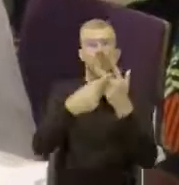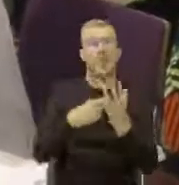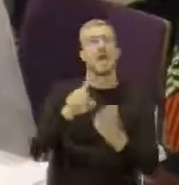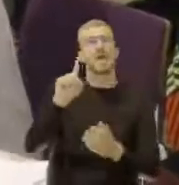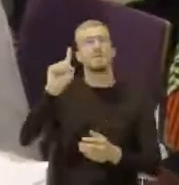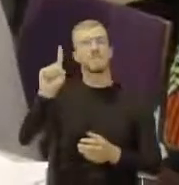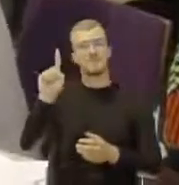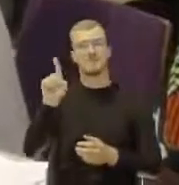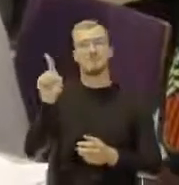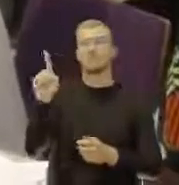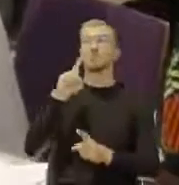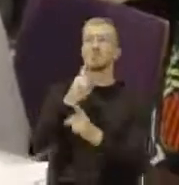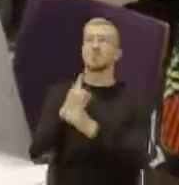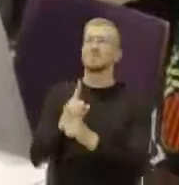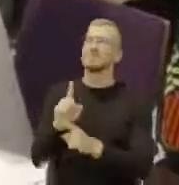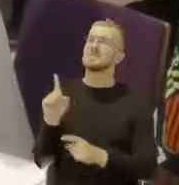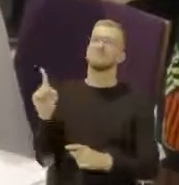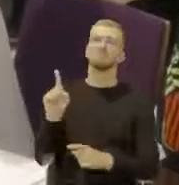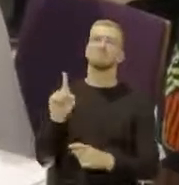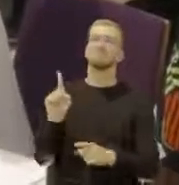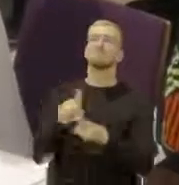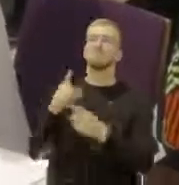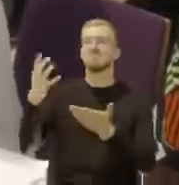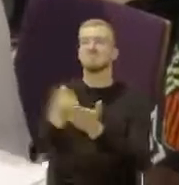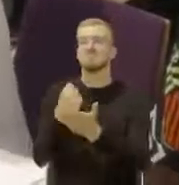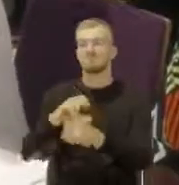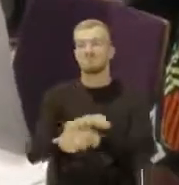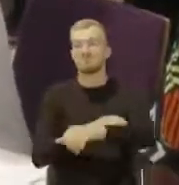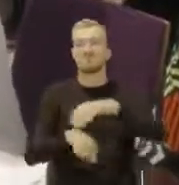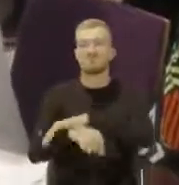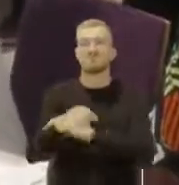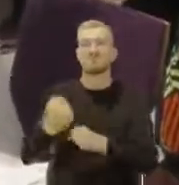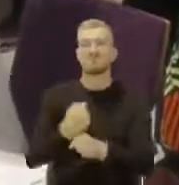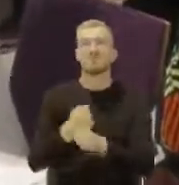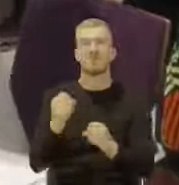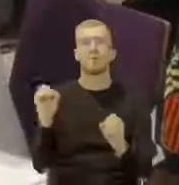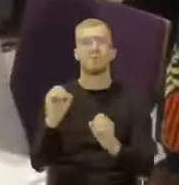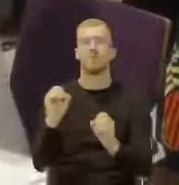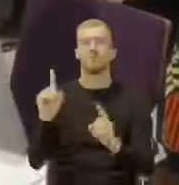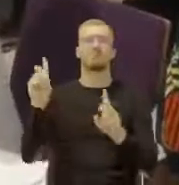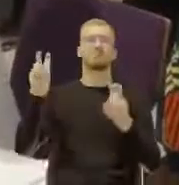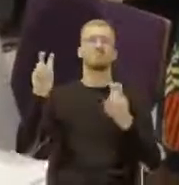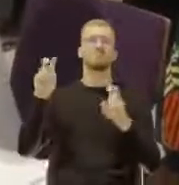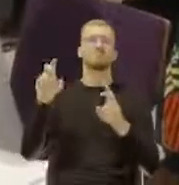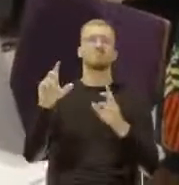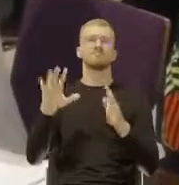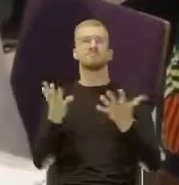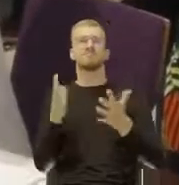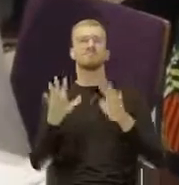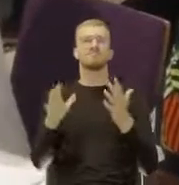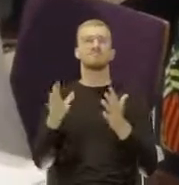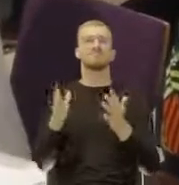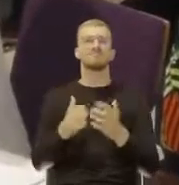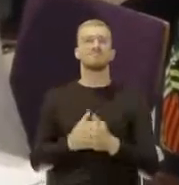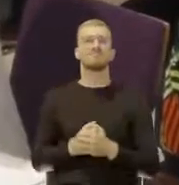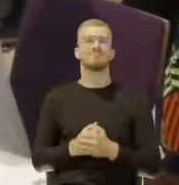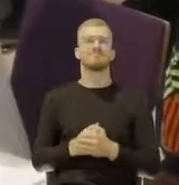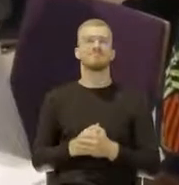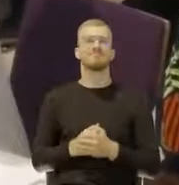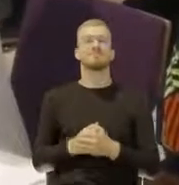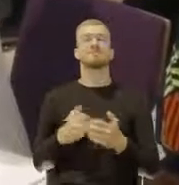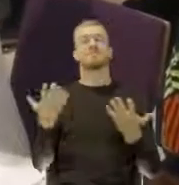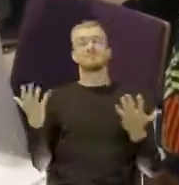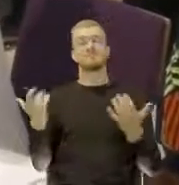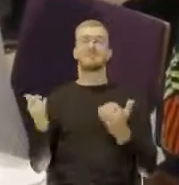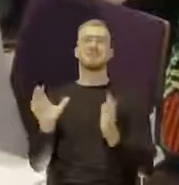discussions around the space for public service provision, also in the achievement of the Sustainable Development Goals, it